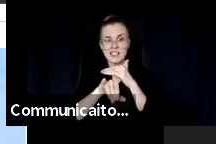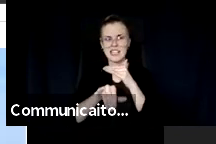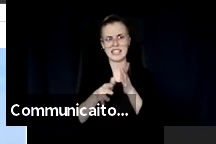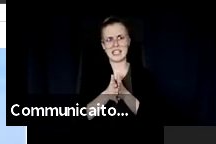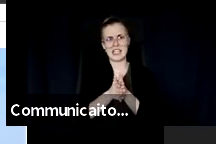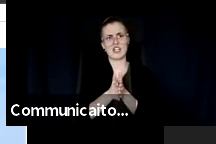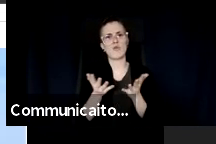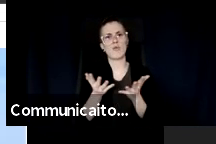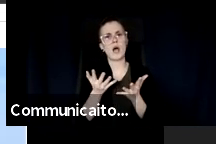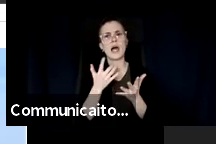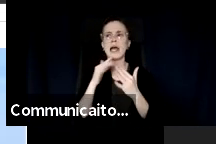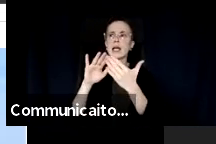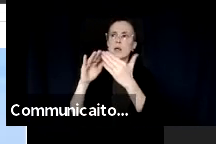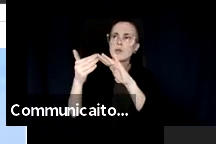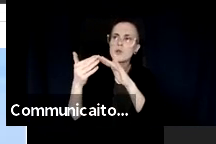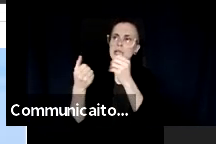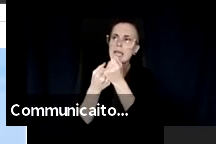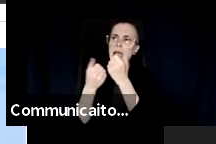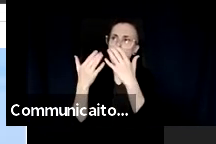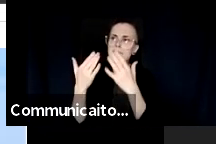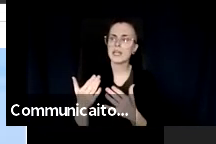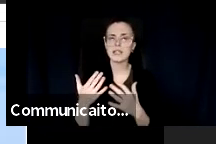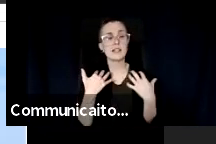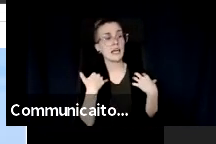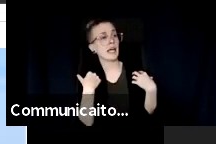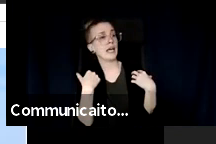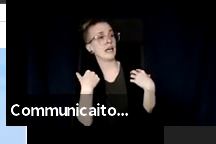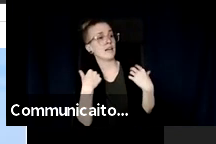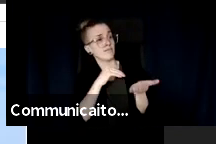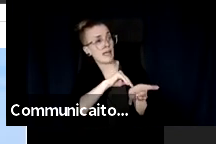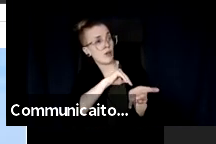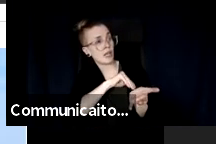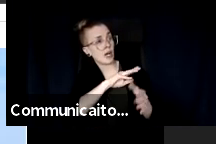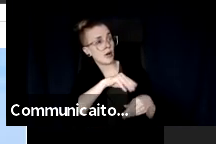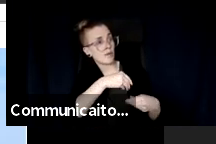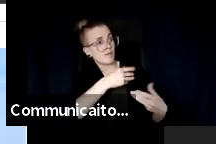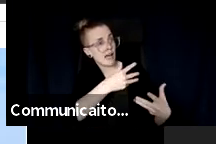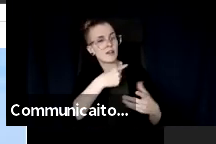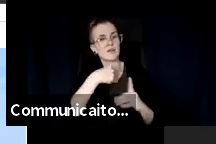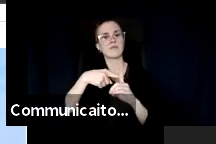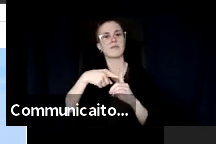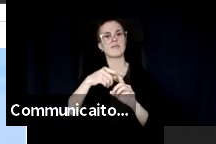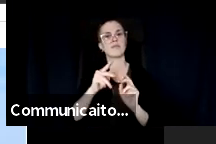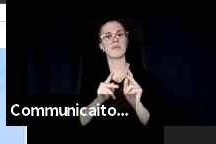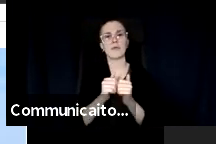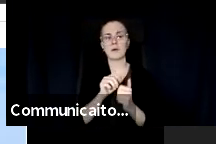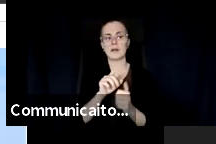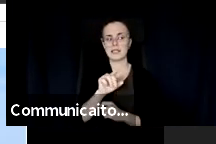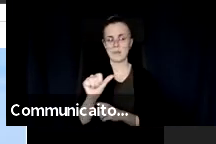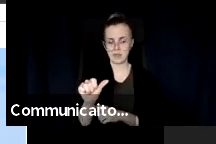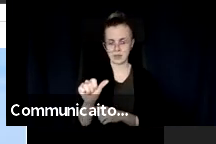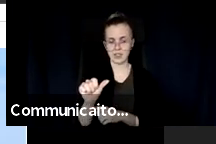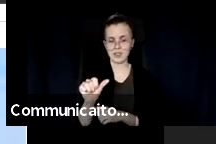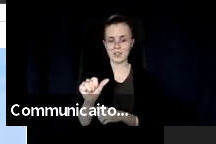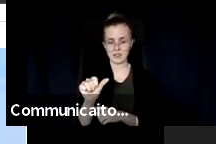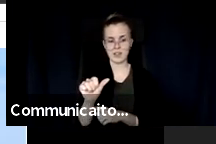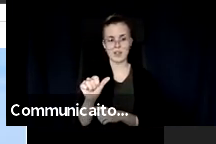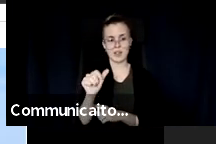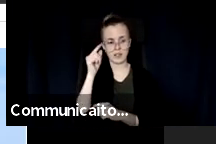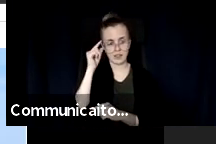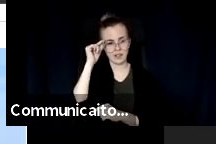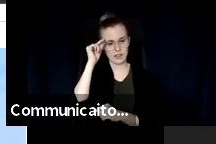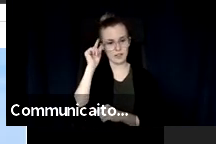community advocates, healthcare providers, and individuals with disabilities while battling a rare form of cancer and